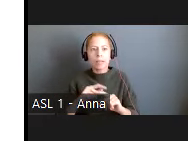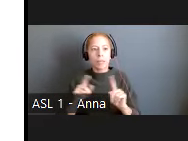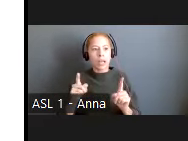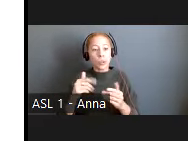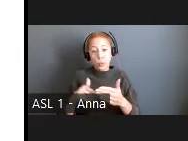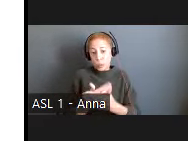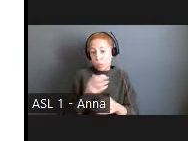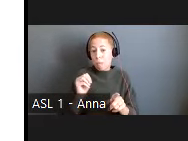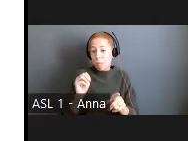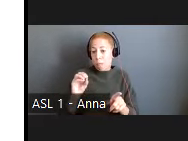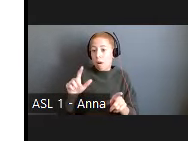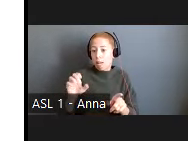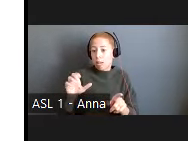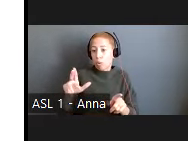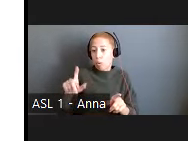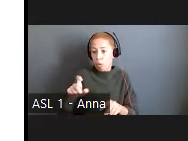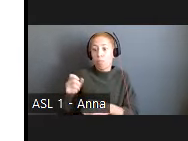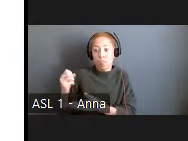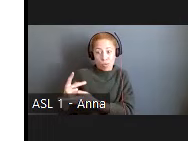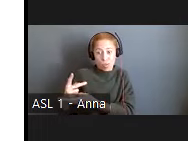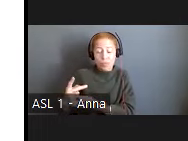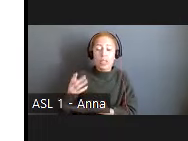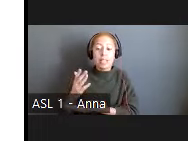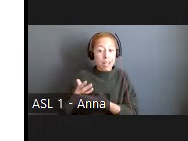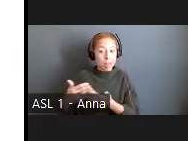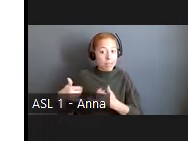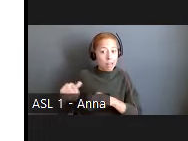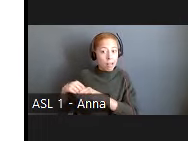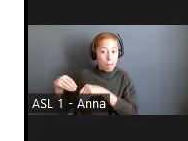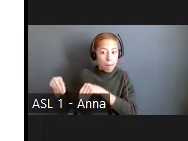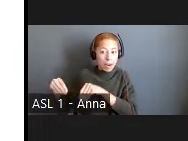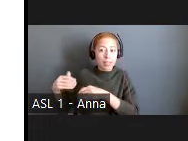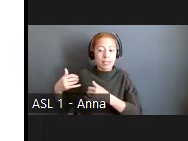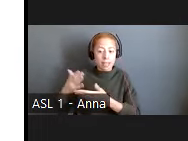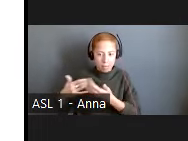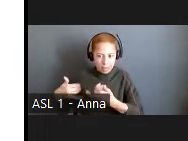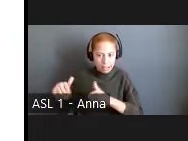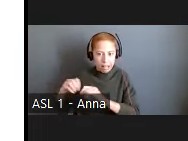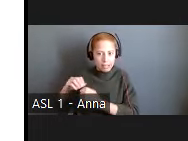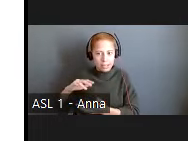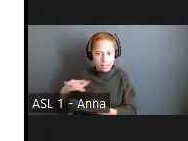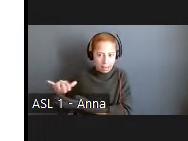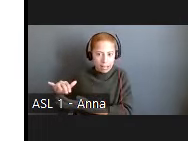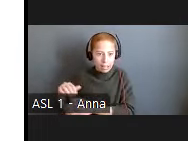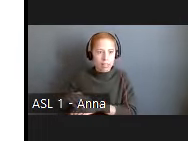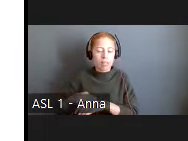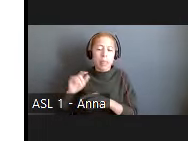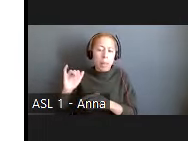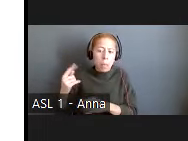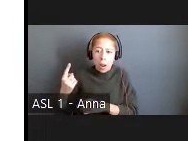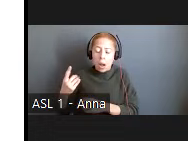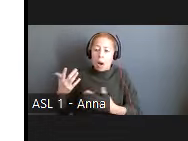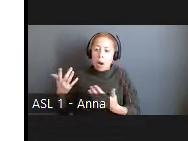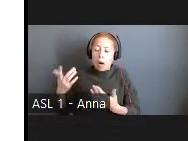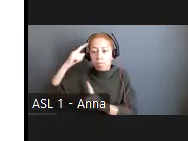has received approval. There's a few other in market and still in the study process from other companies. And this is a piece of hope.